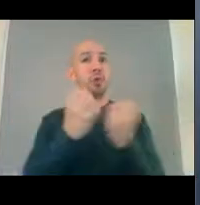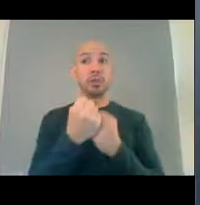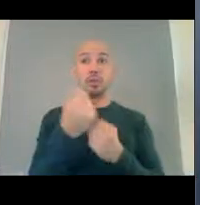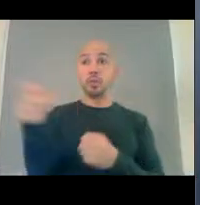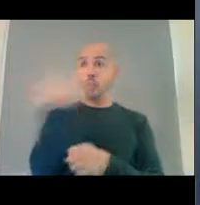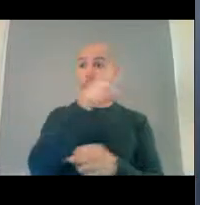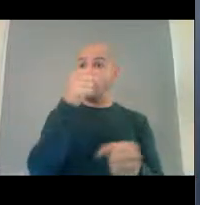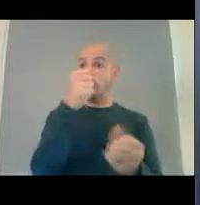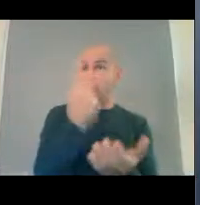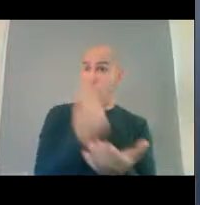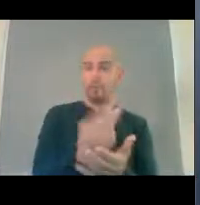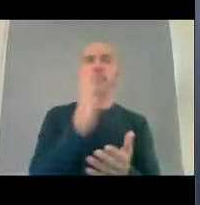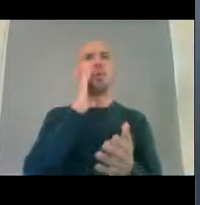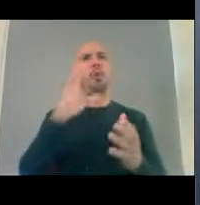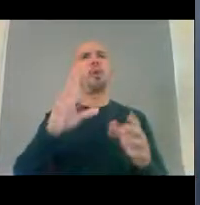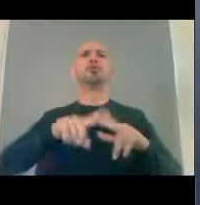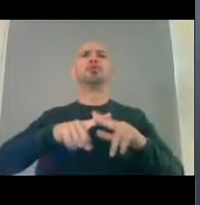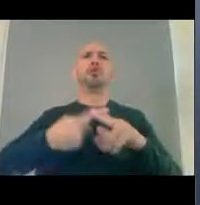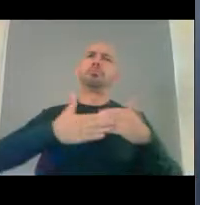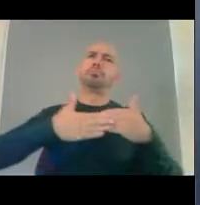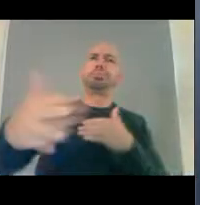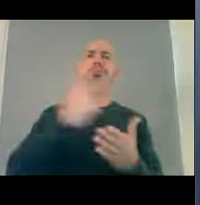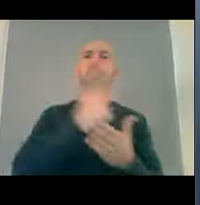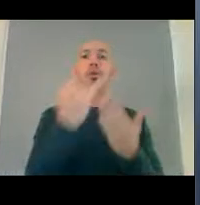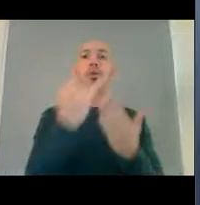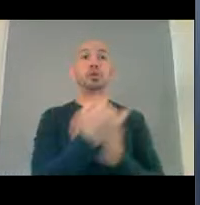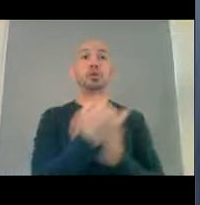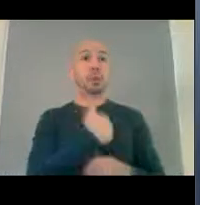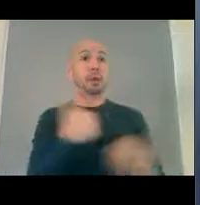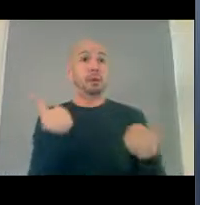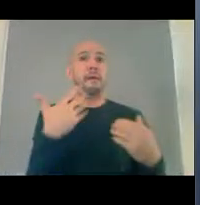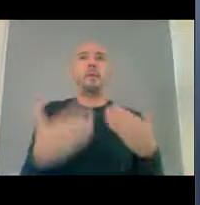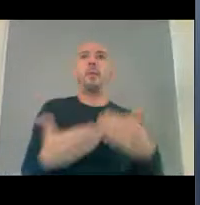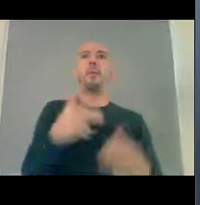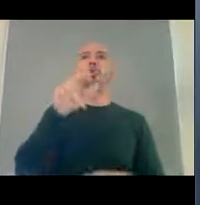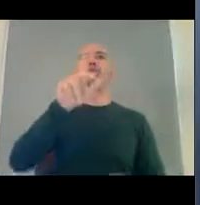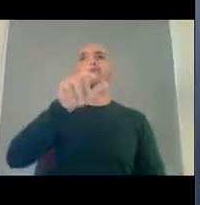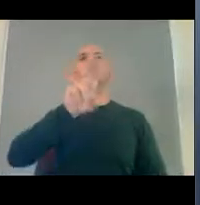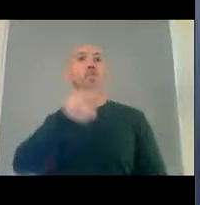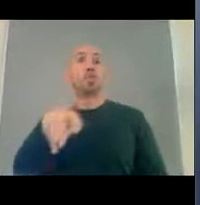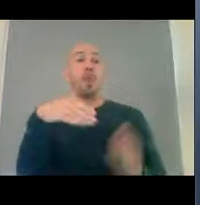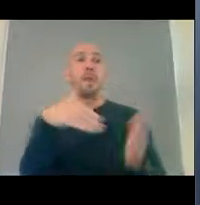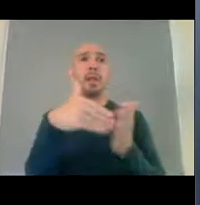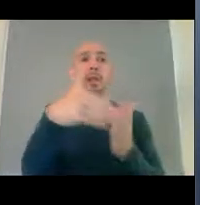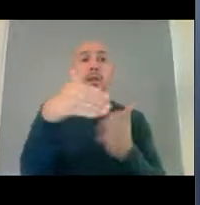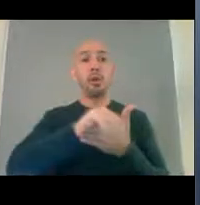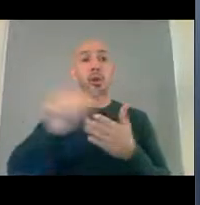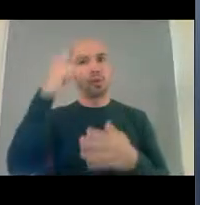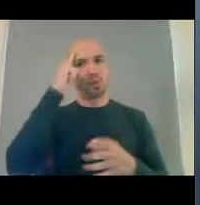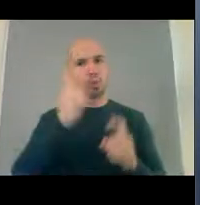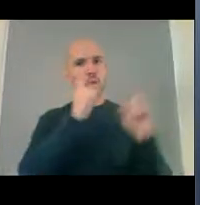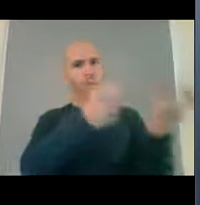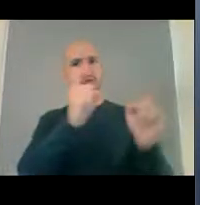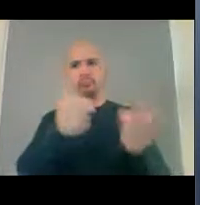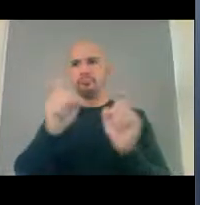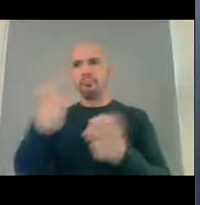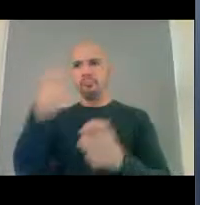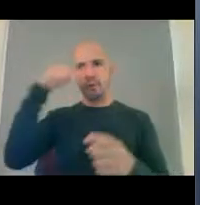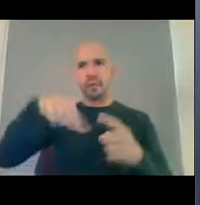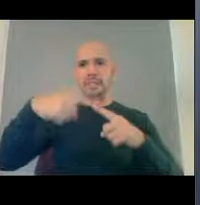combined across the three programs we have nearly two nearly two billion dollars available to award this cycle these funds will help